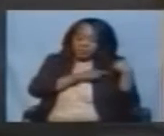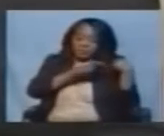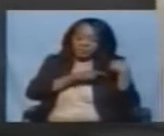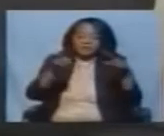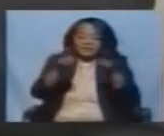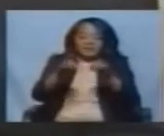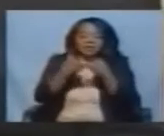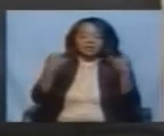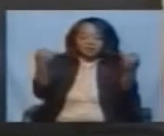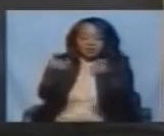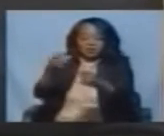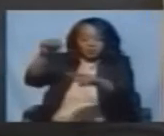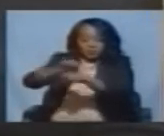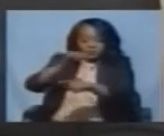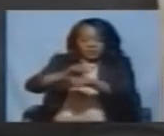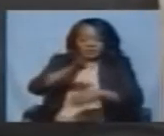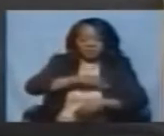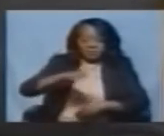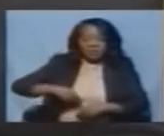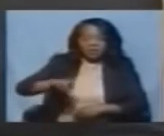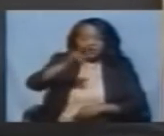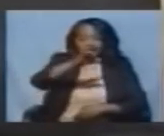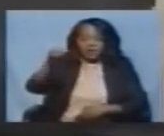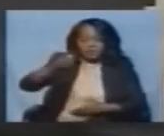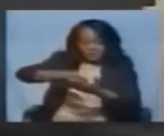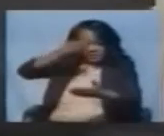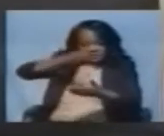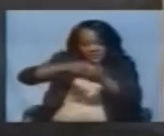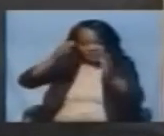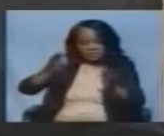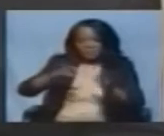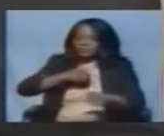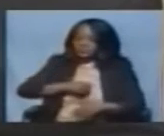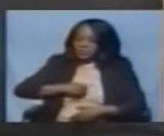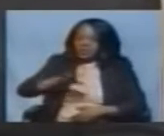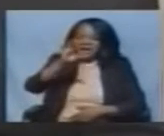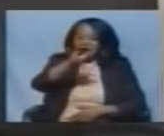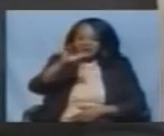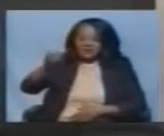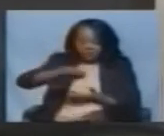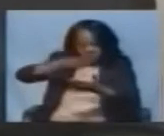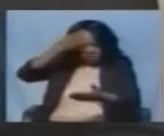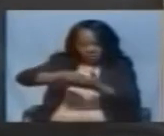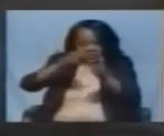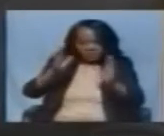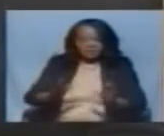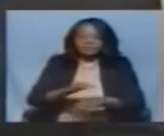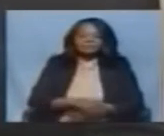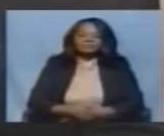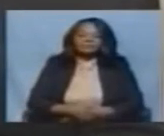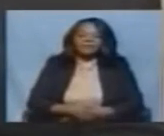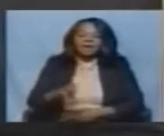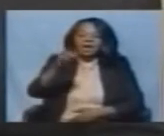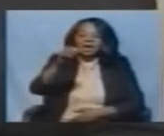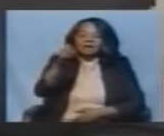over 200 students across Zambia, 800 students across Zambia, and different institutions, Teveta